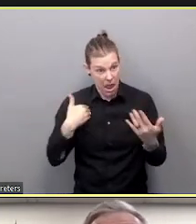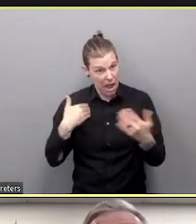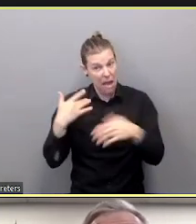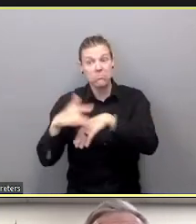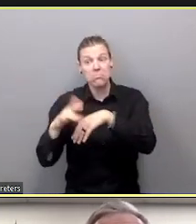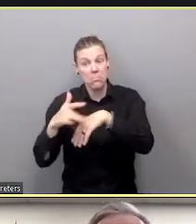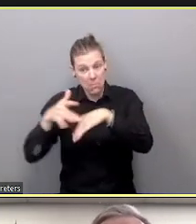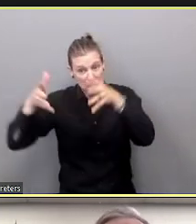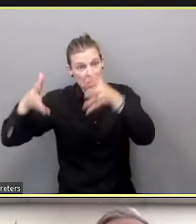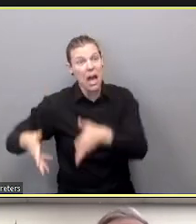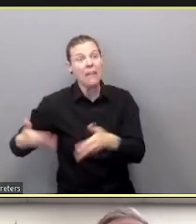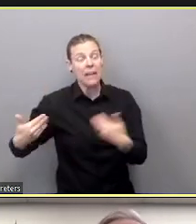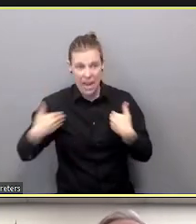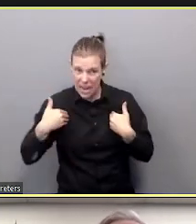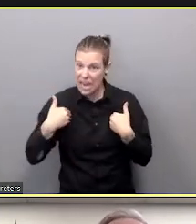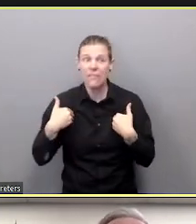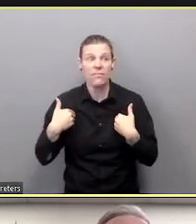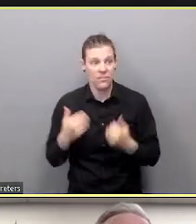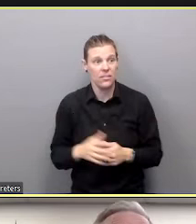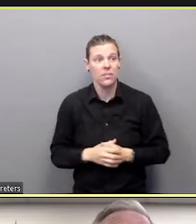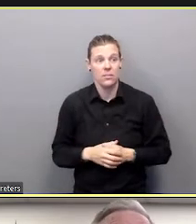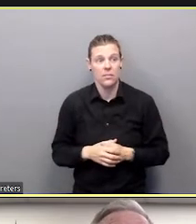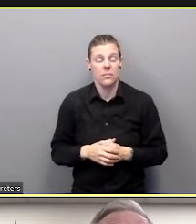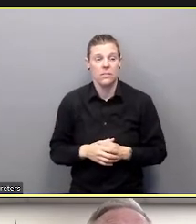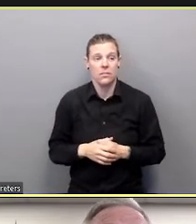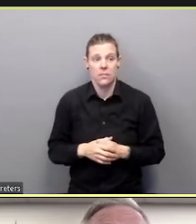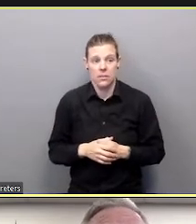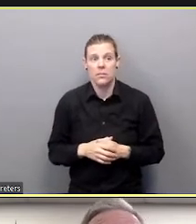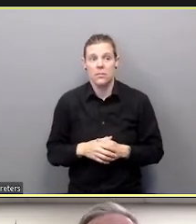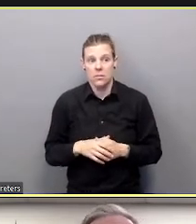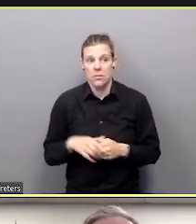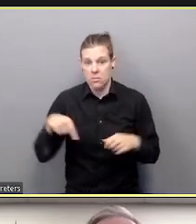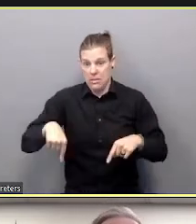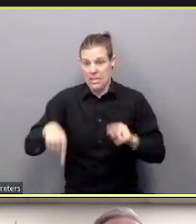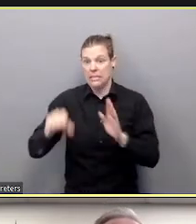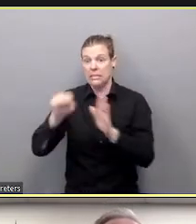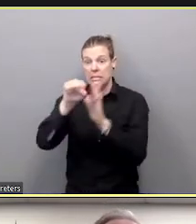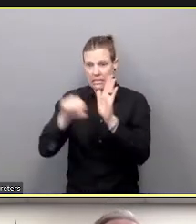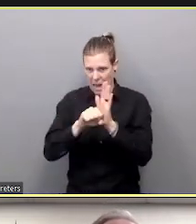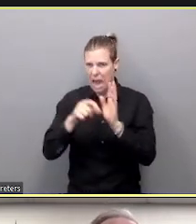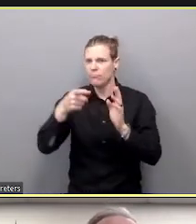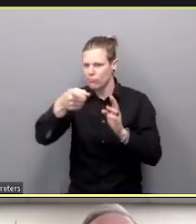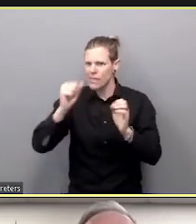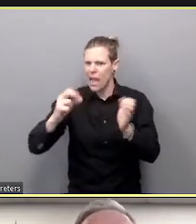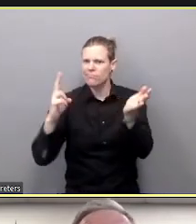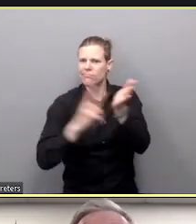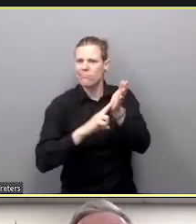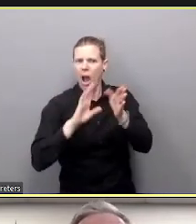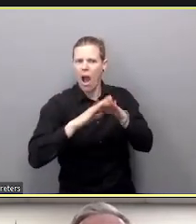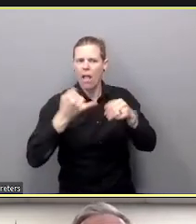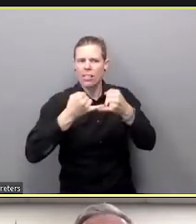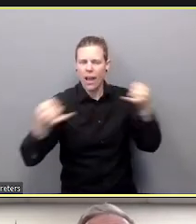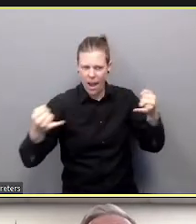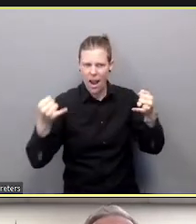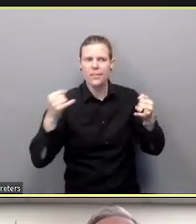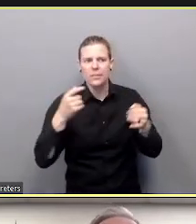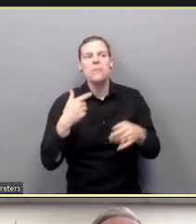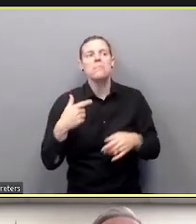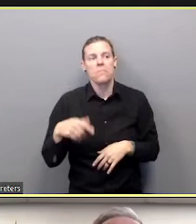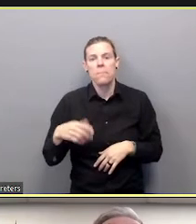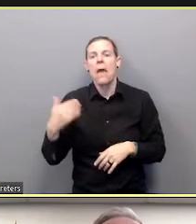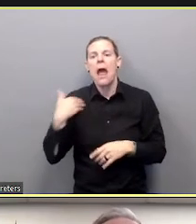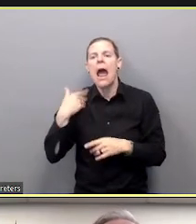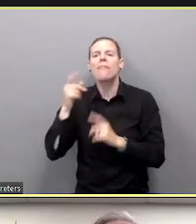just for the people who work with the state registration system. And there are others, particularly pharmacies and IHS, Indian Health Service, that